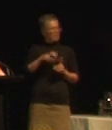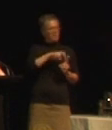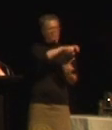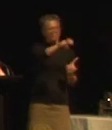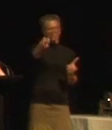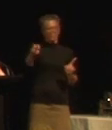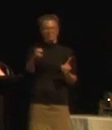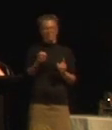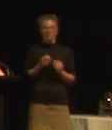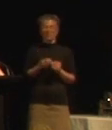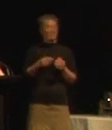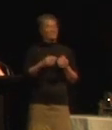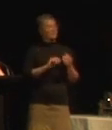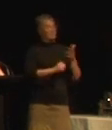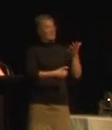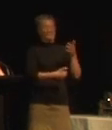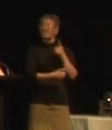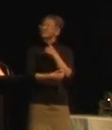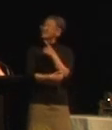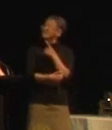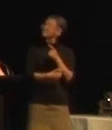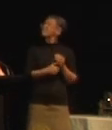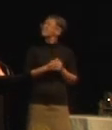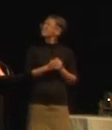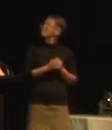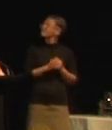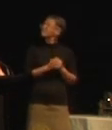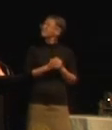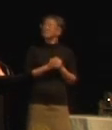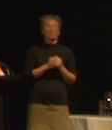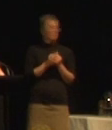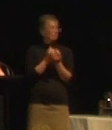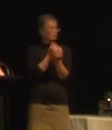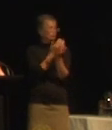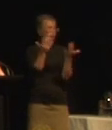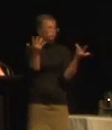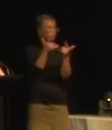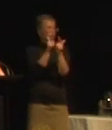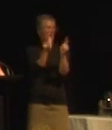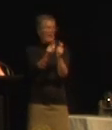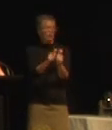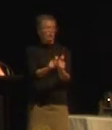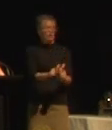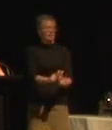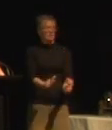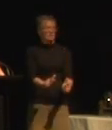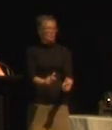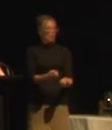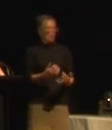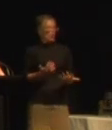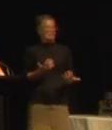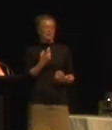multilingual and helps you align vocabularies for terms, including many languages that most of you don't have easy access